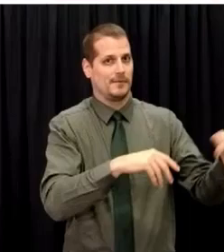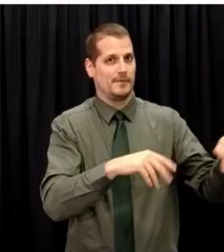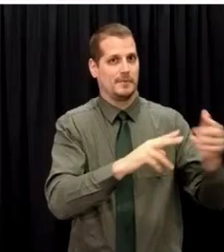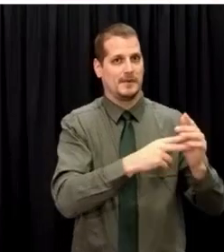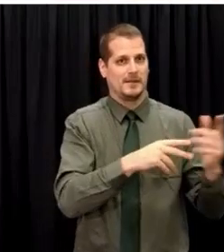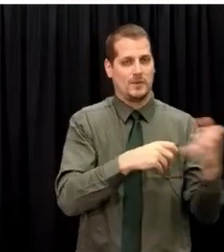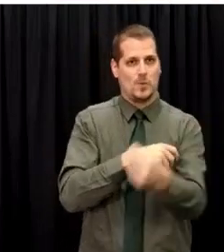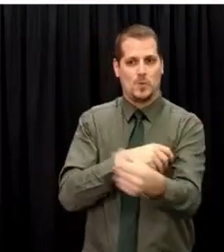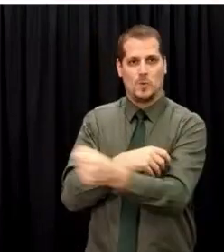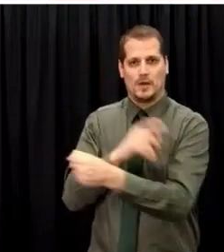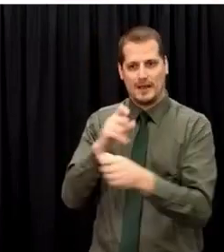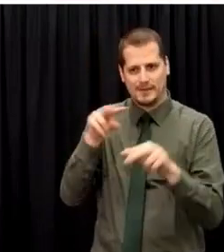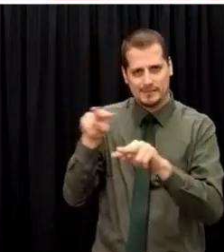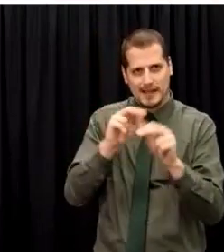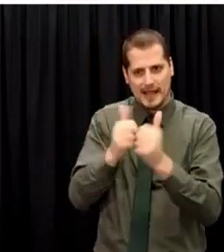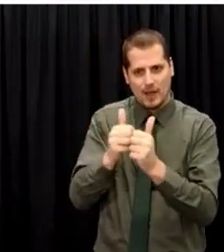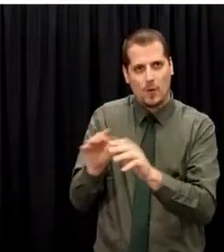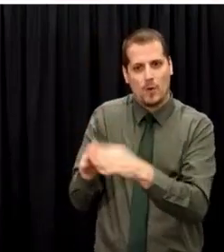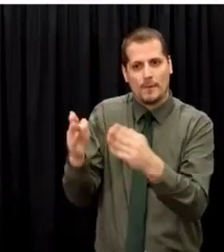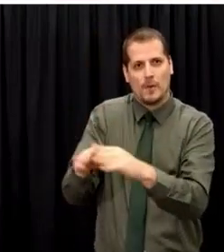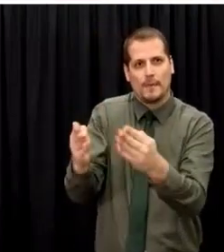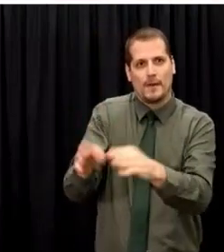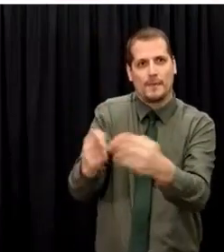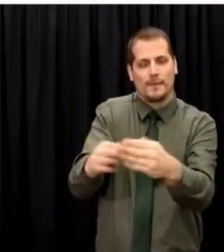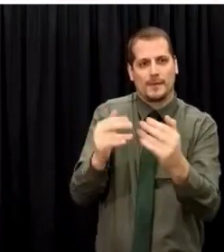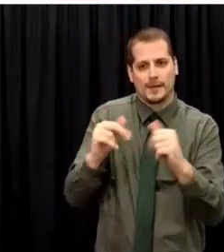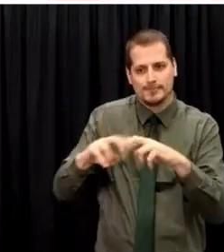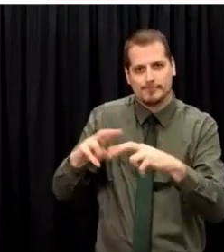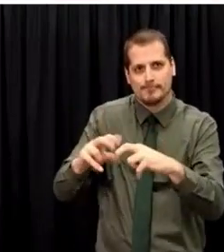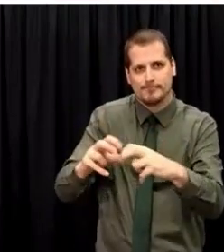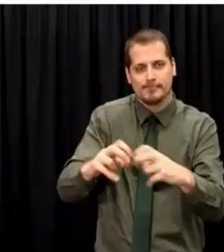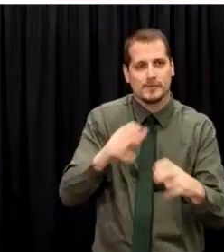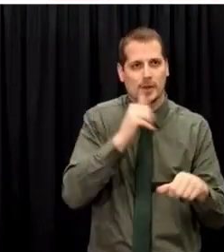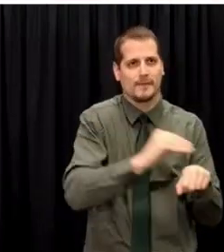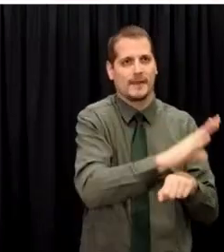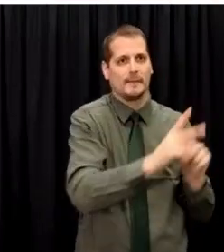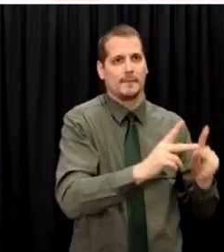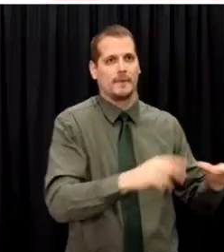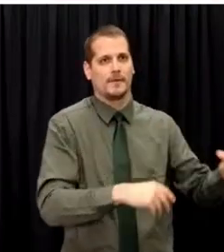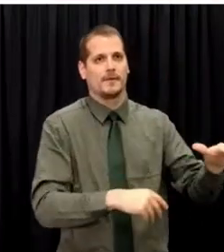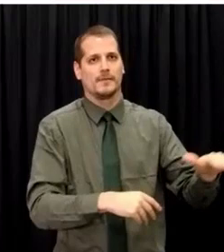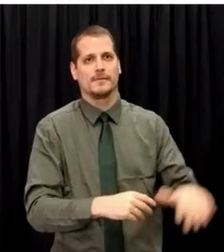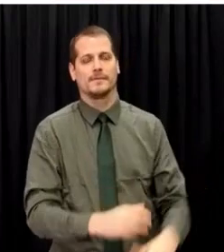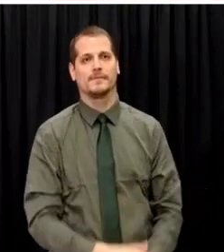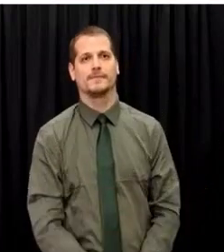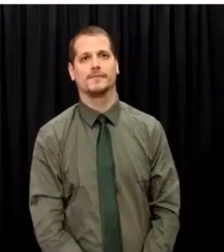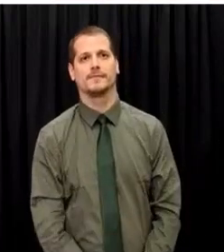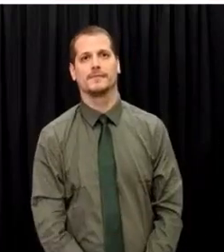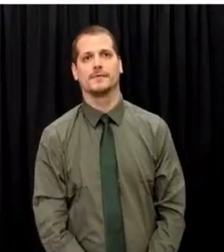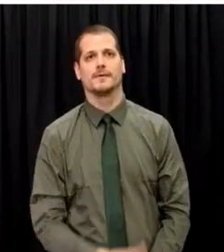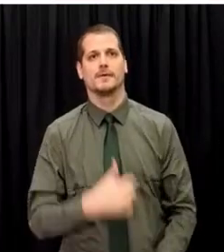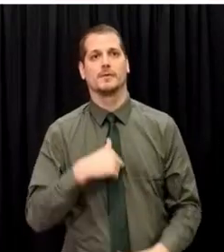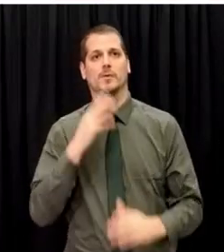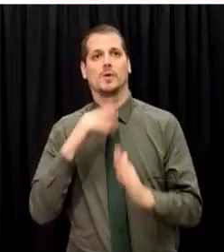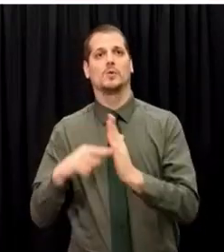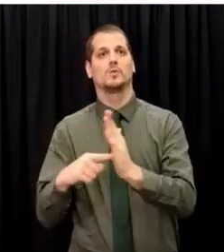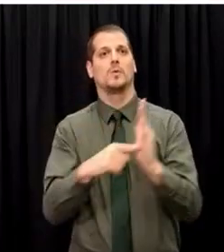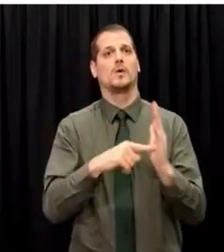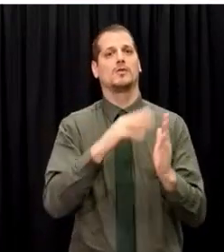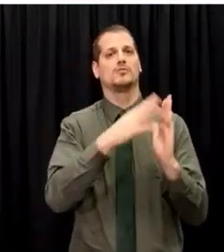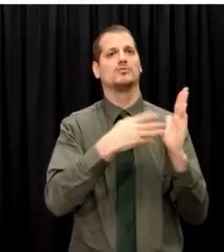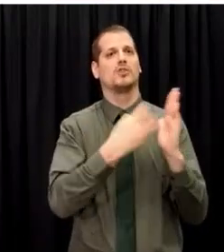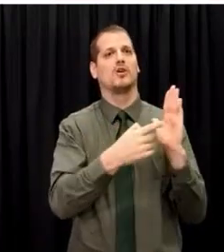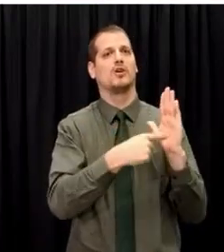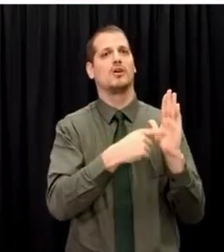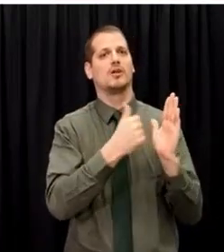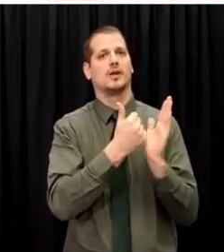Is it working or is it not? And so we're going to have some graphs and some charts and some other metrics, as they